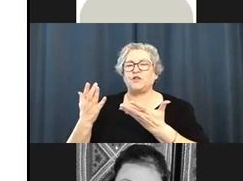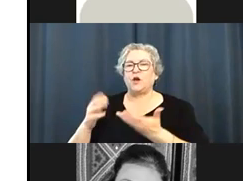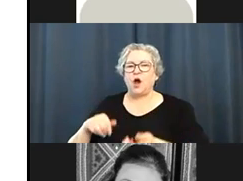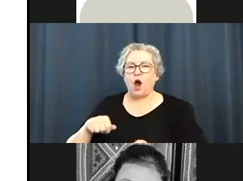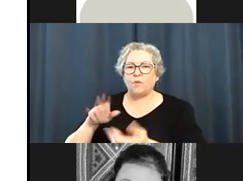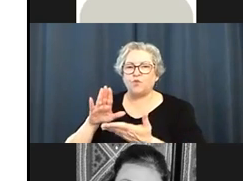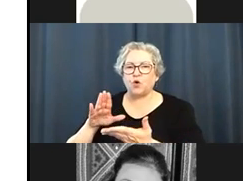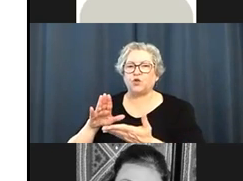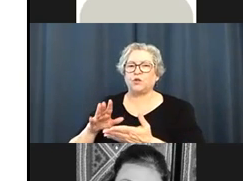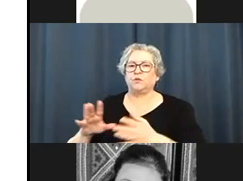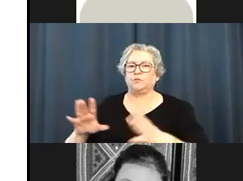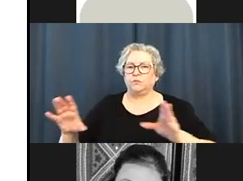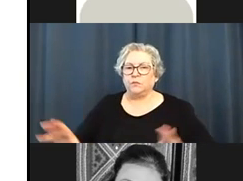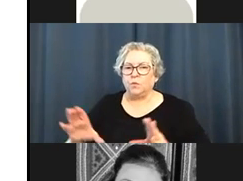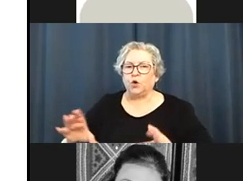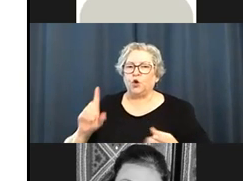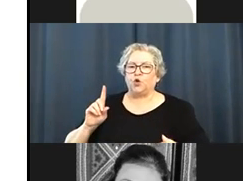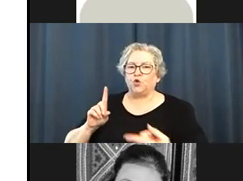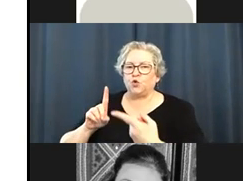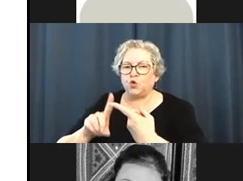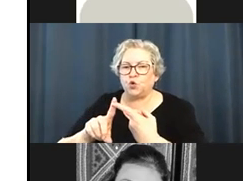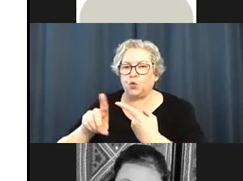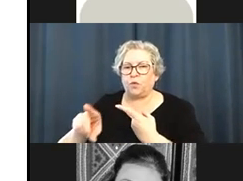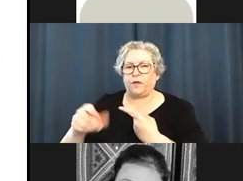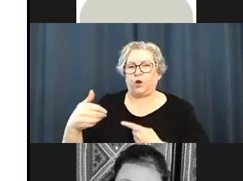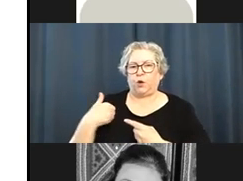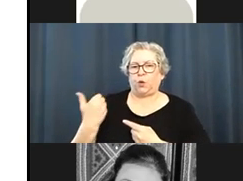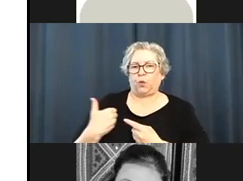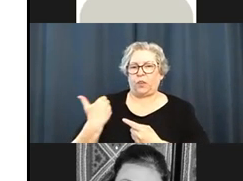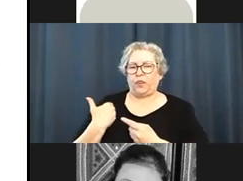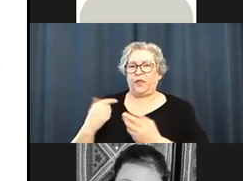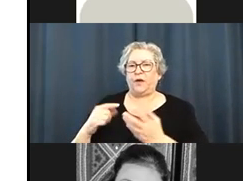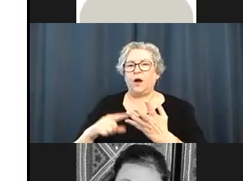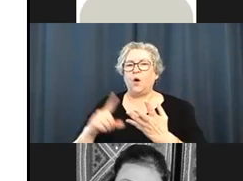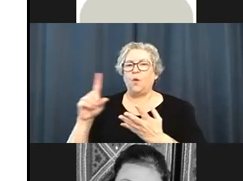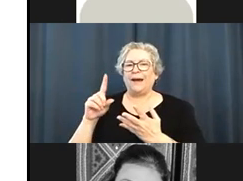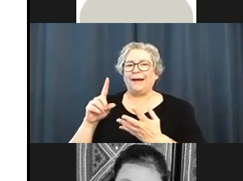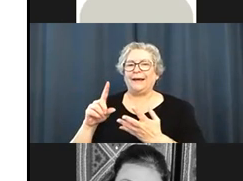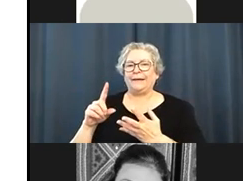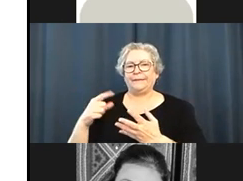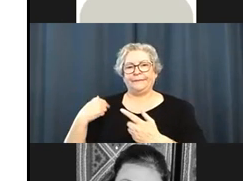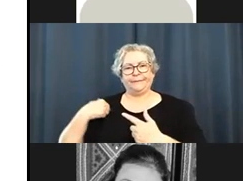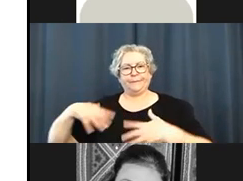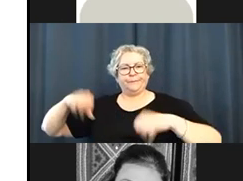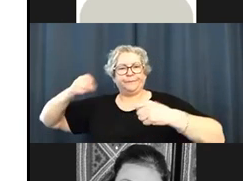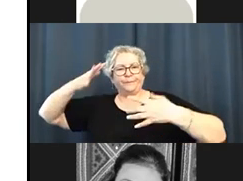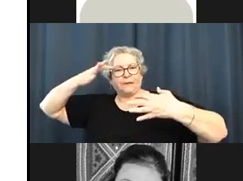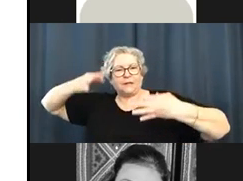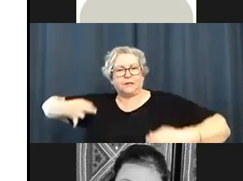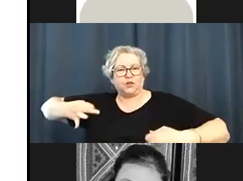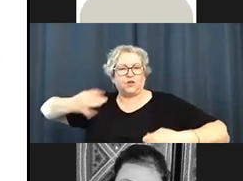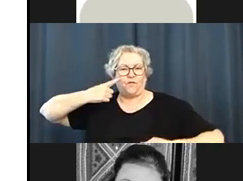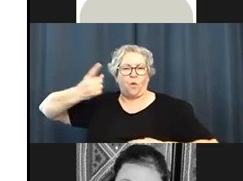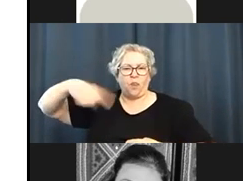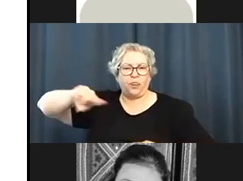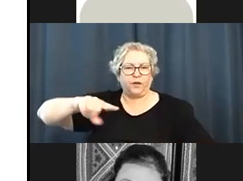done to a youth. And where things are almost being decided for them.